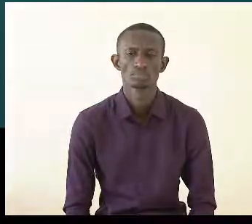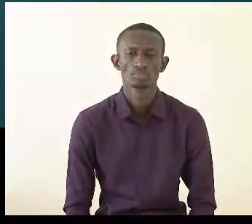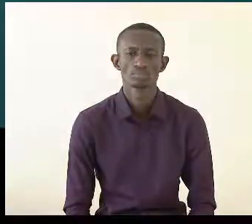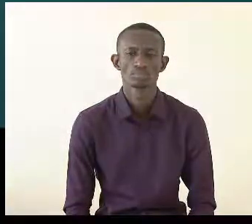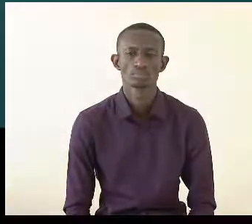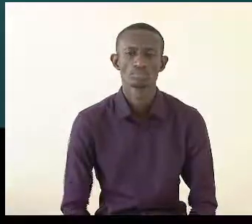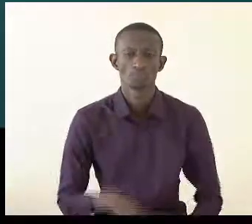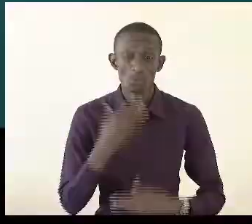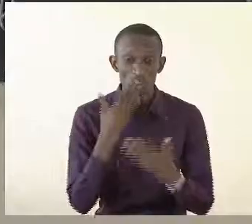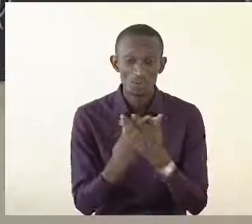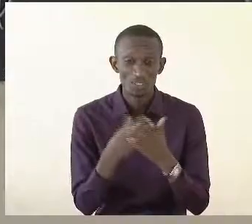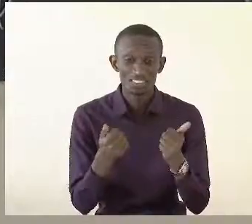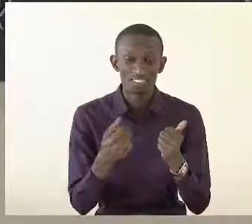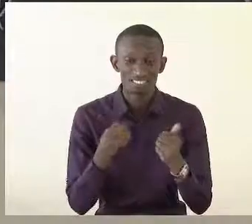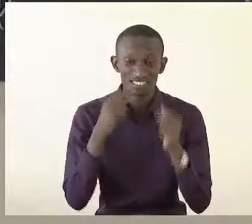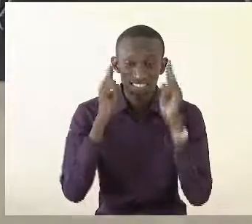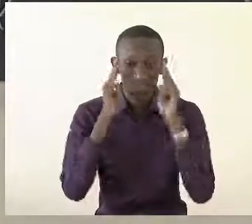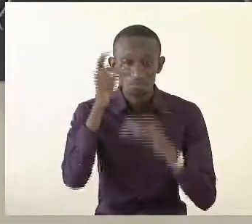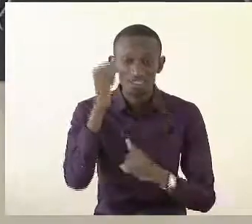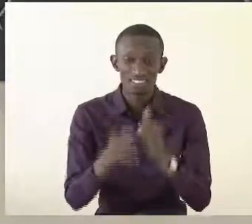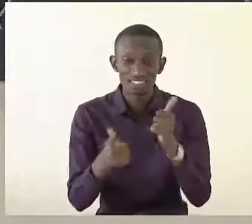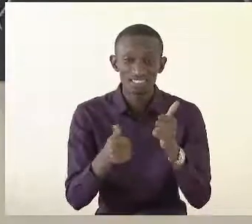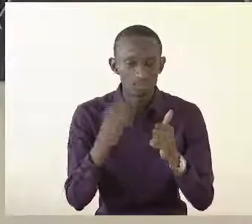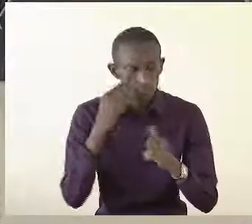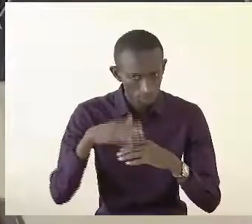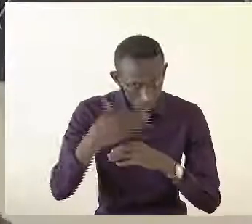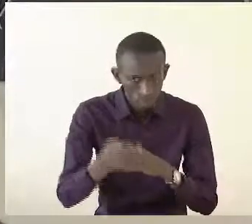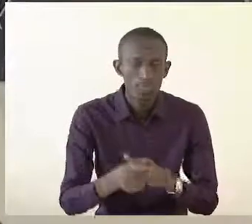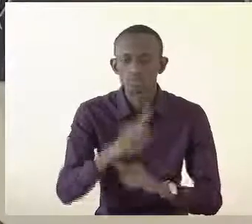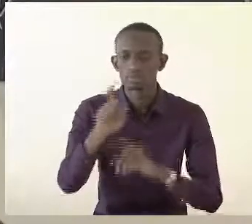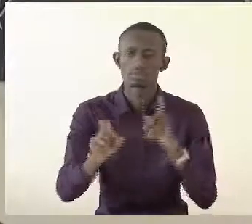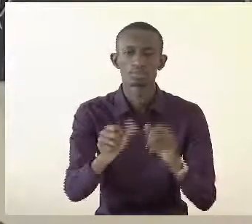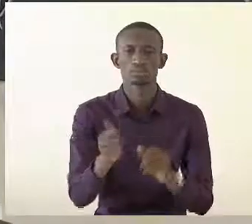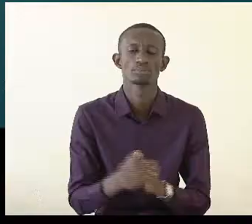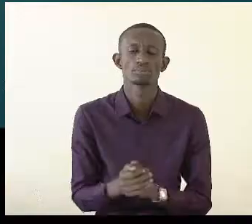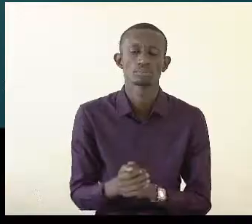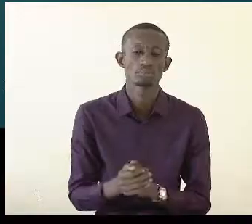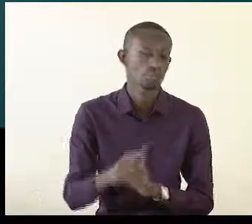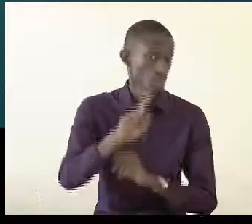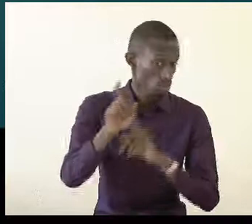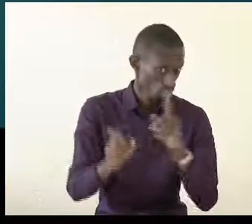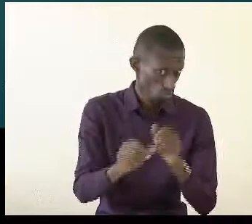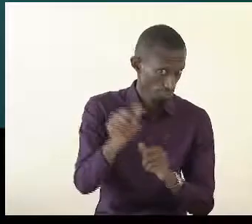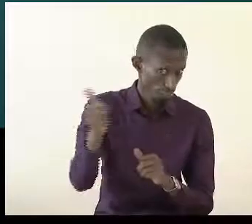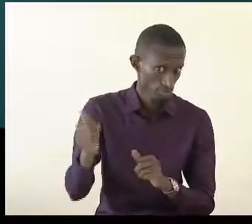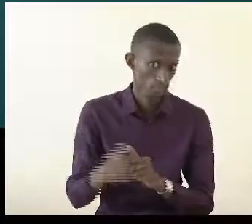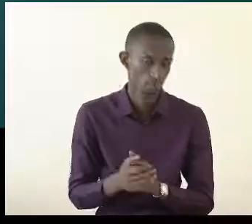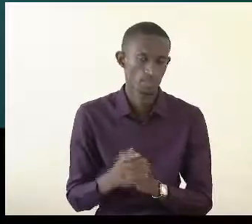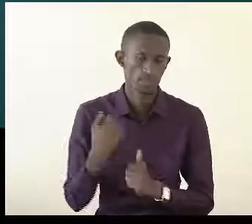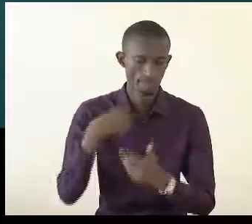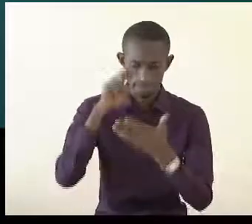Good. Hope you're done, and we go to the next question. The next question, I